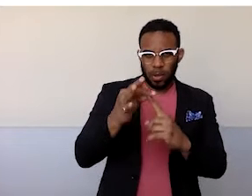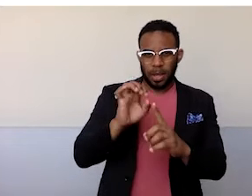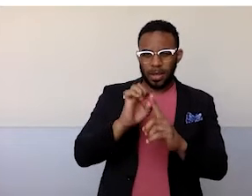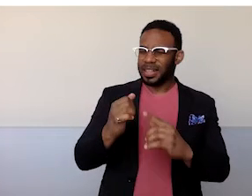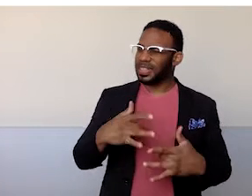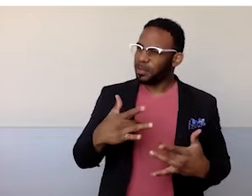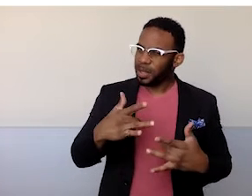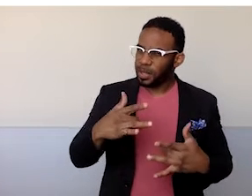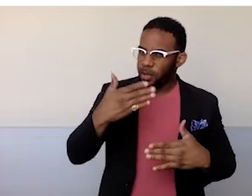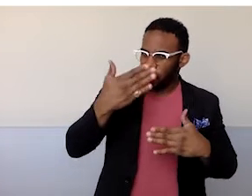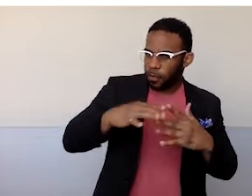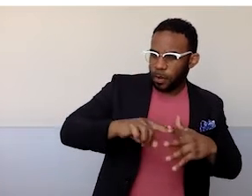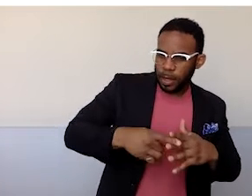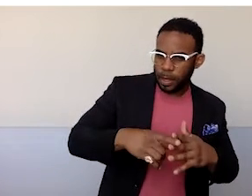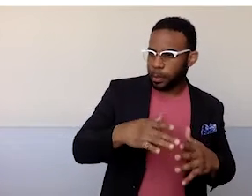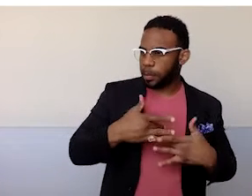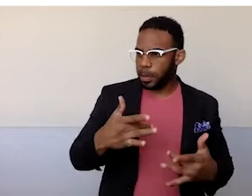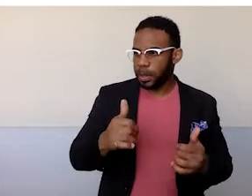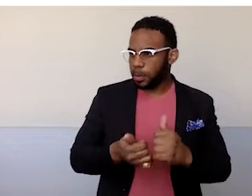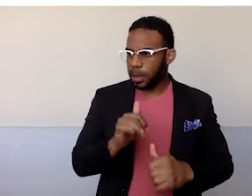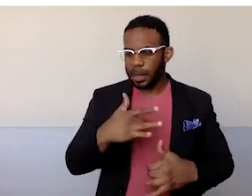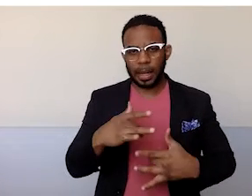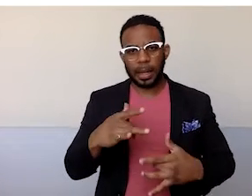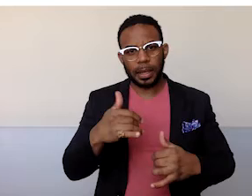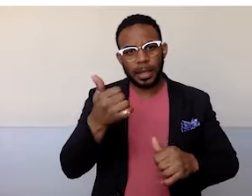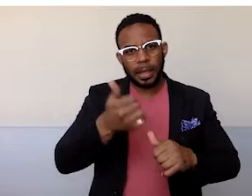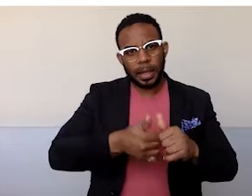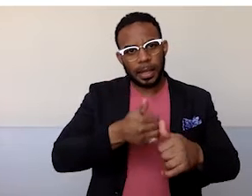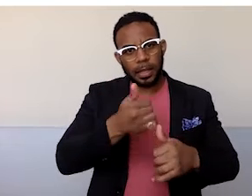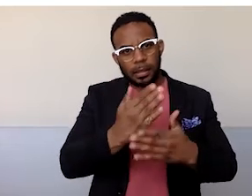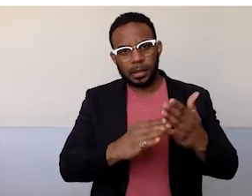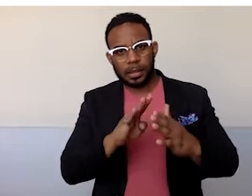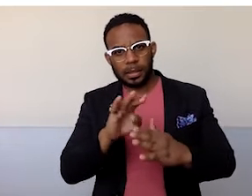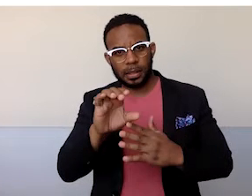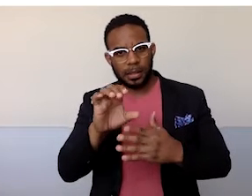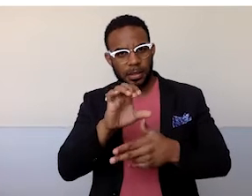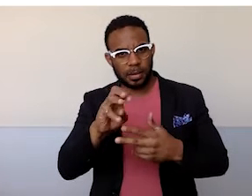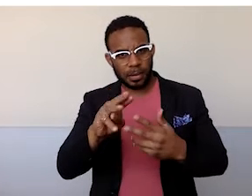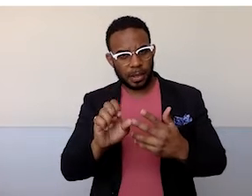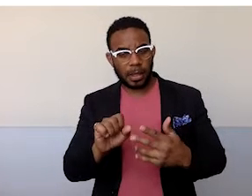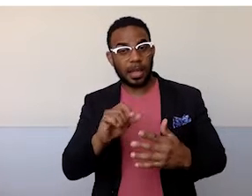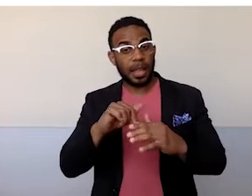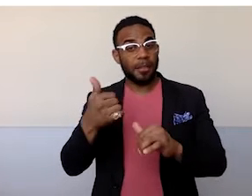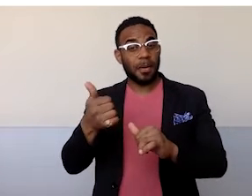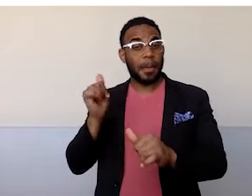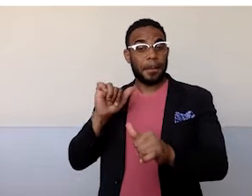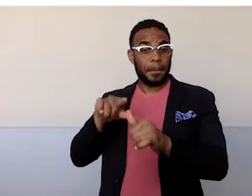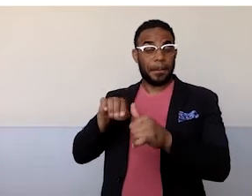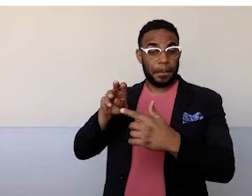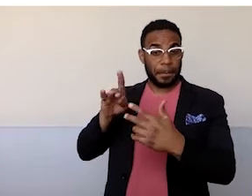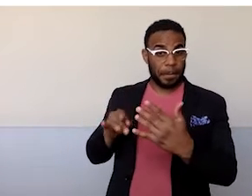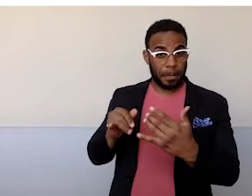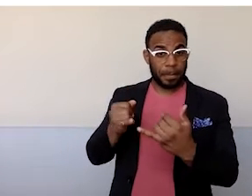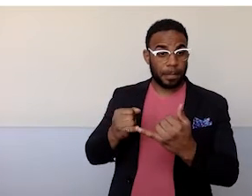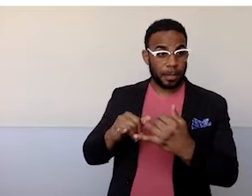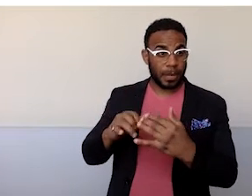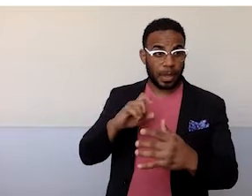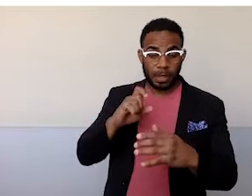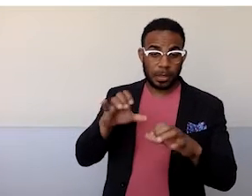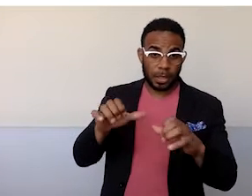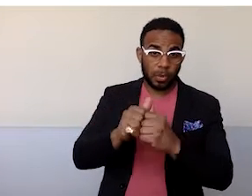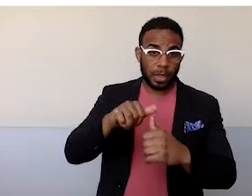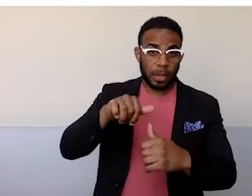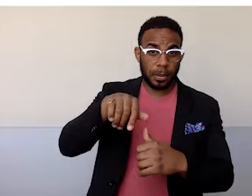front end is most likely HTML and CSS plain format, and you have the back end, which is done